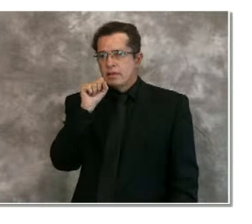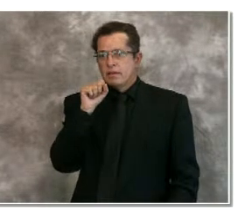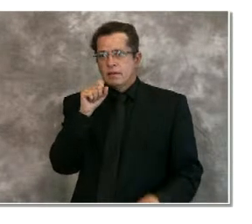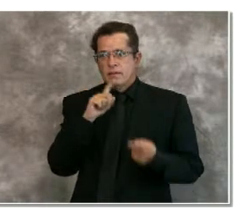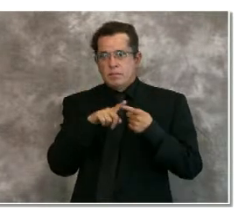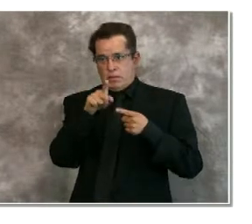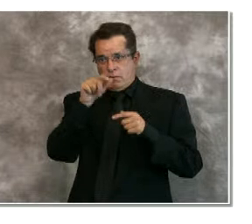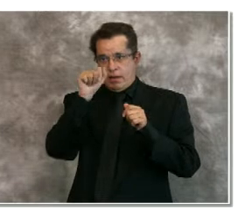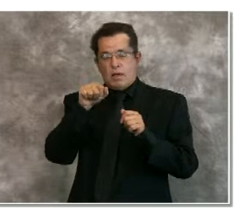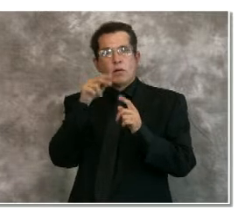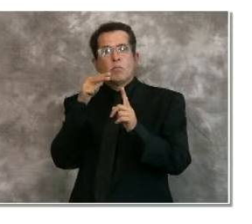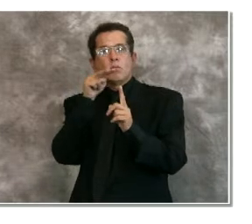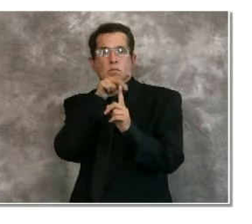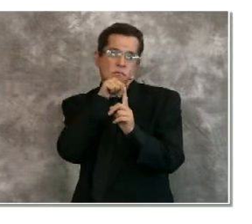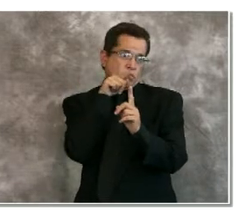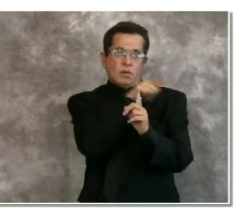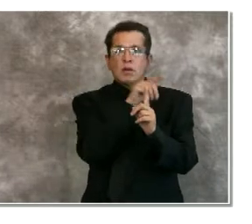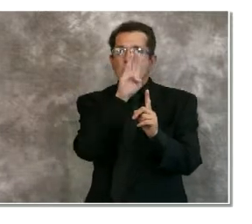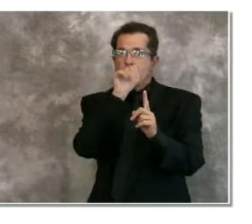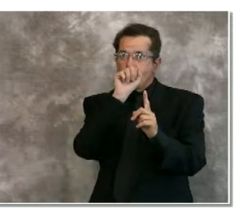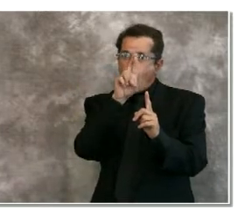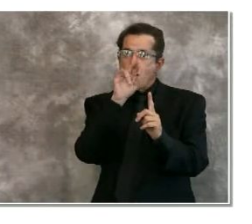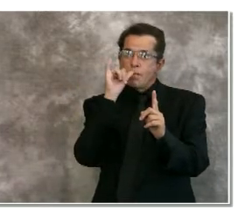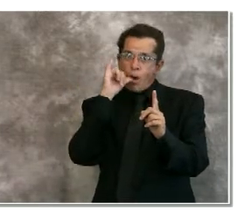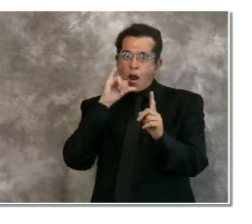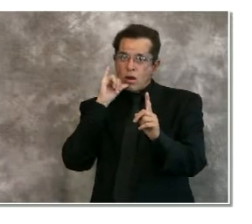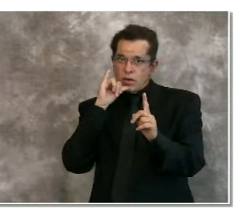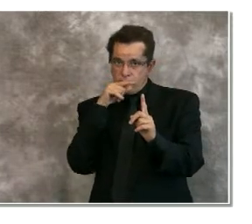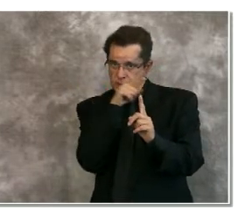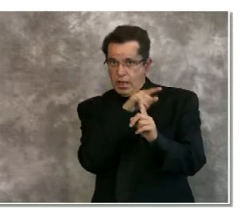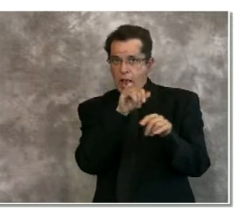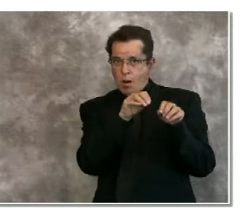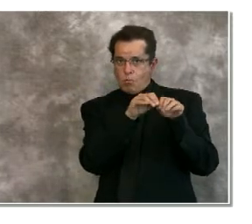trace outbreaks back to bars and like breweries? I'm sorry?